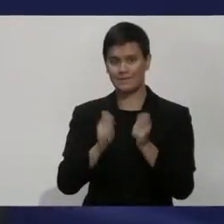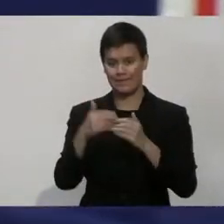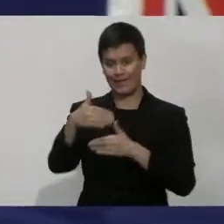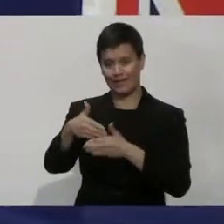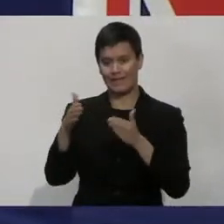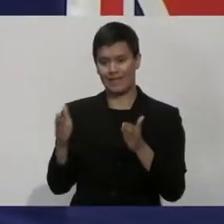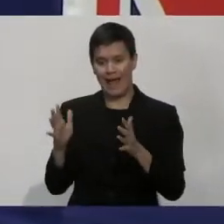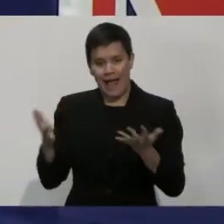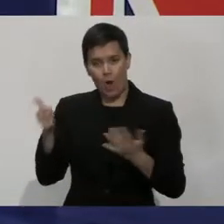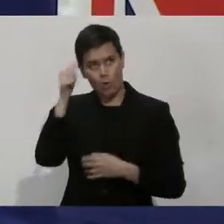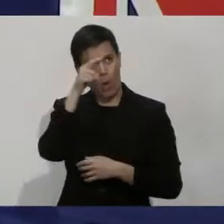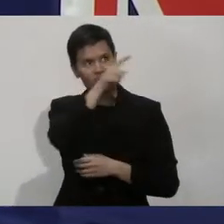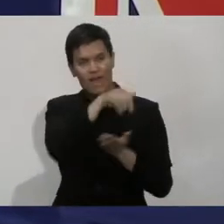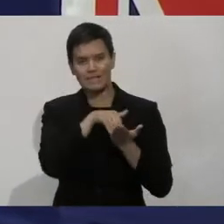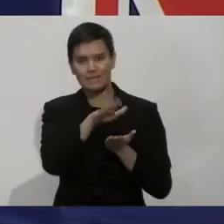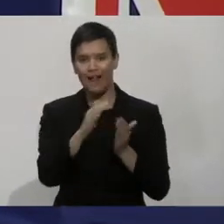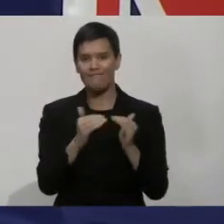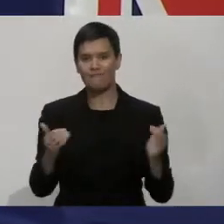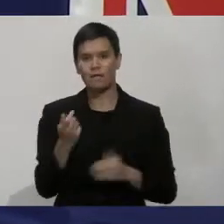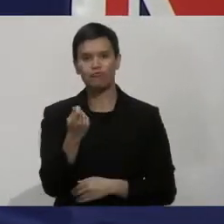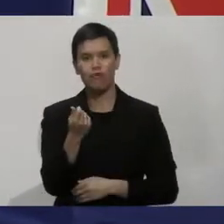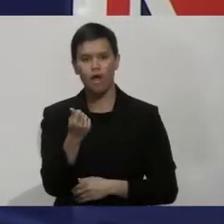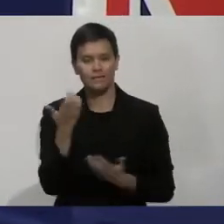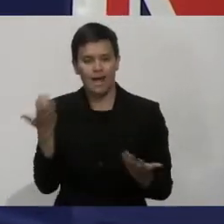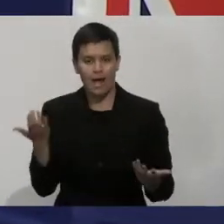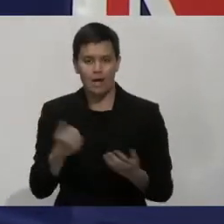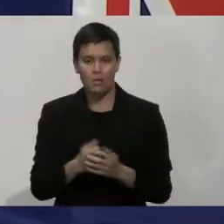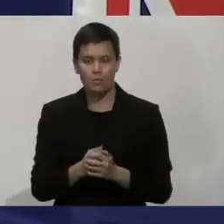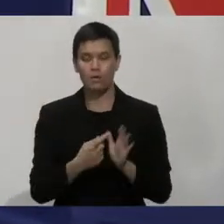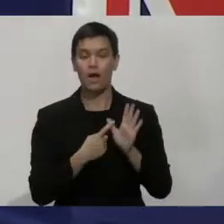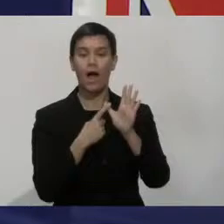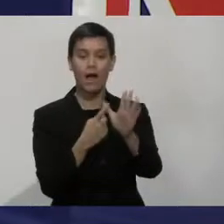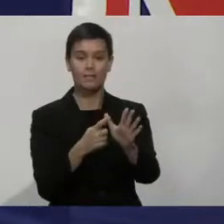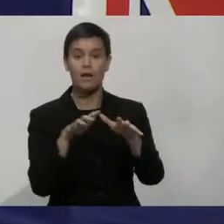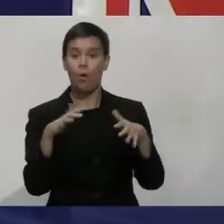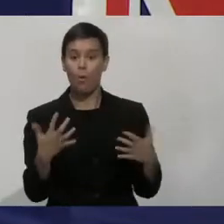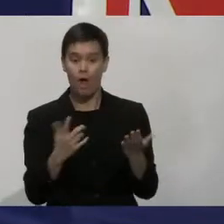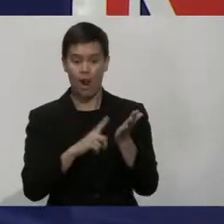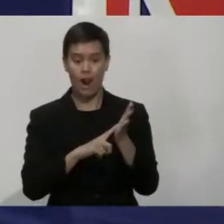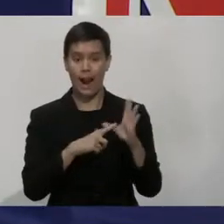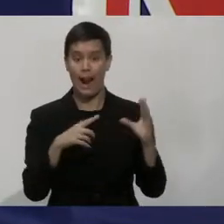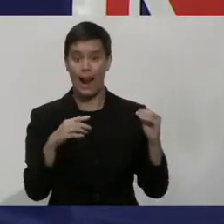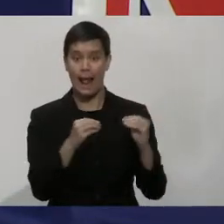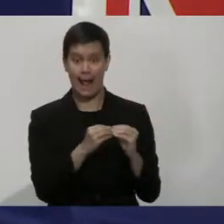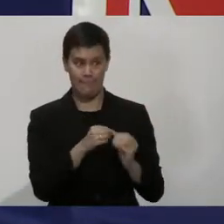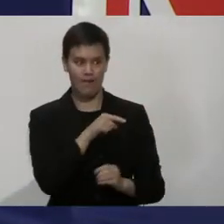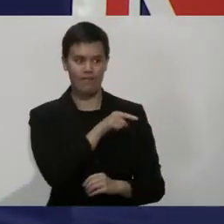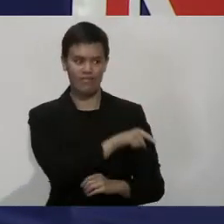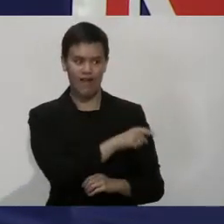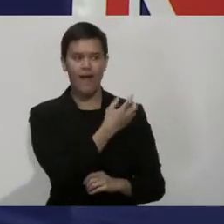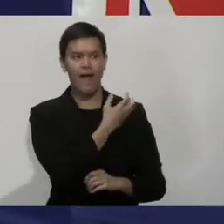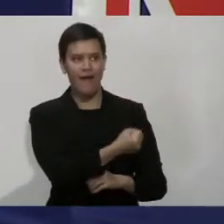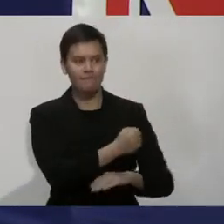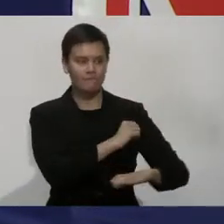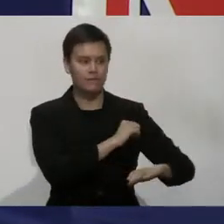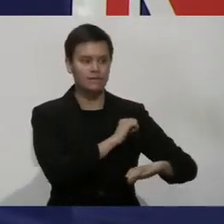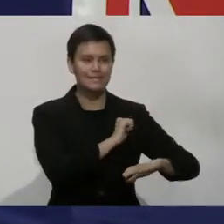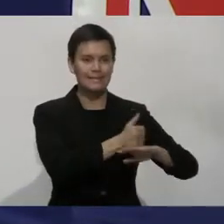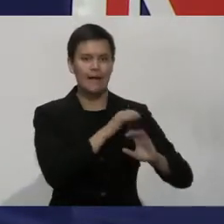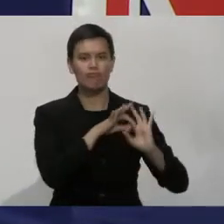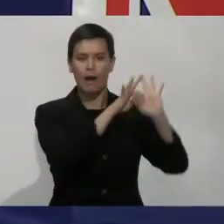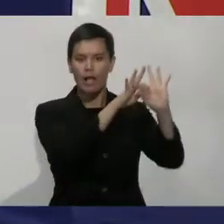one to find reassurance on, but our teams, the labs have these established supply chains, remembering